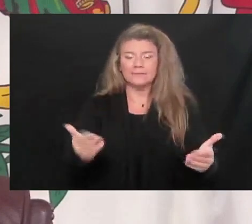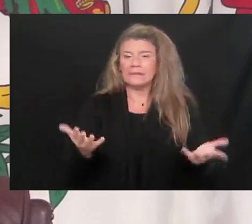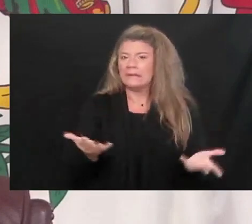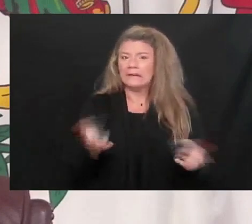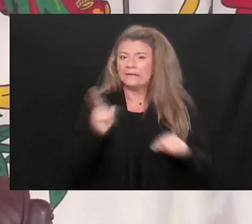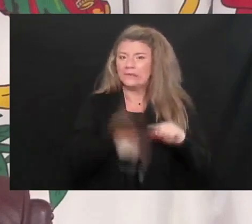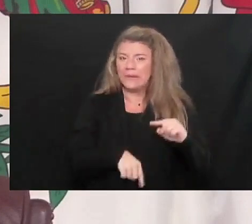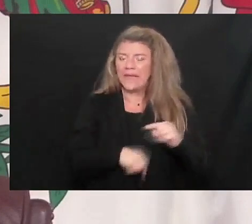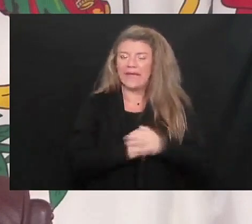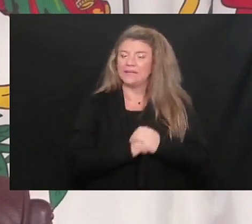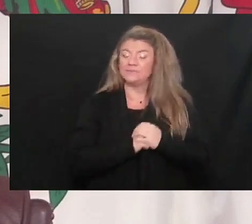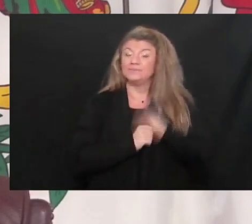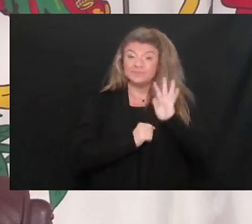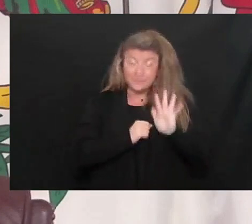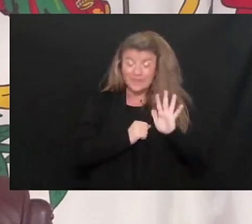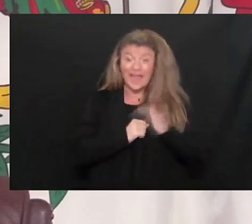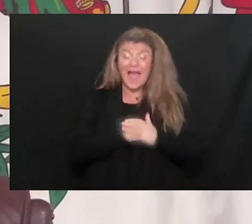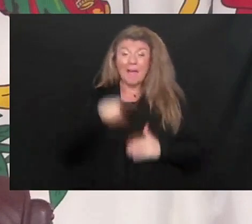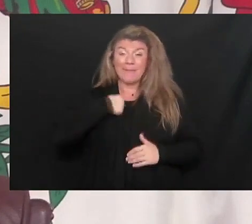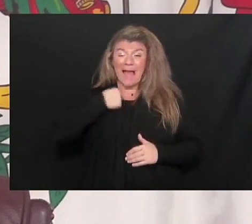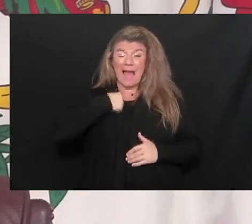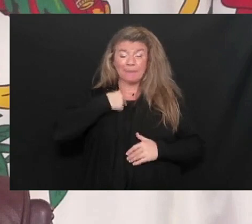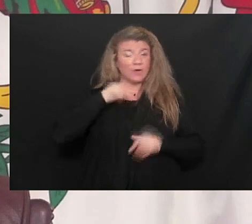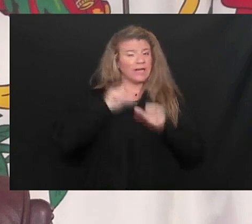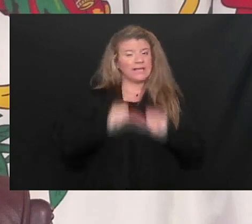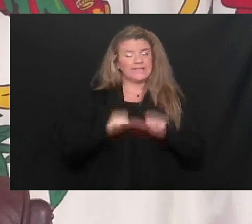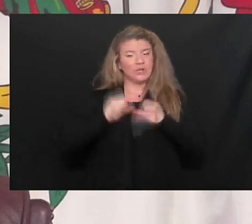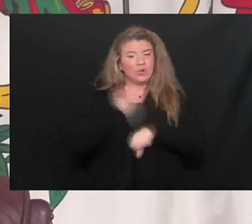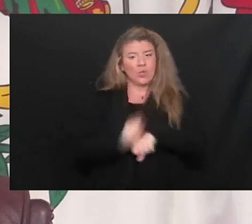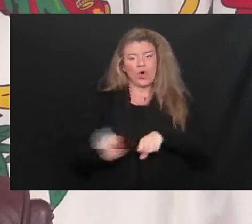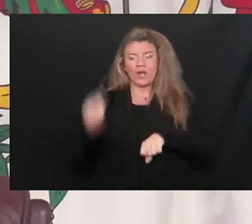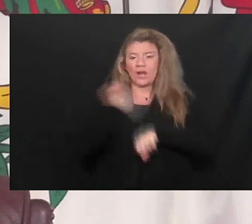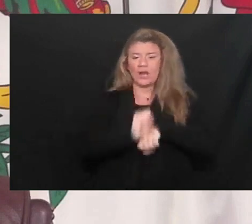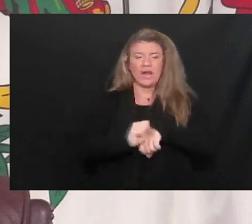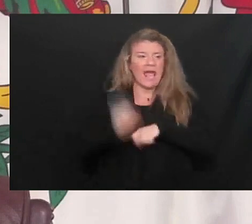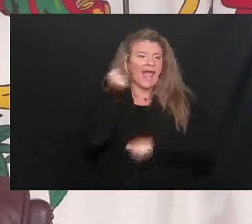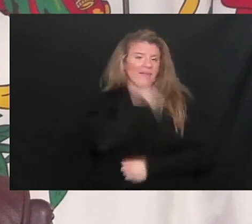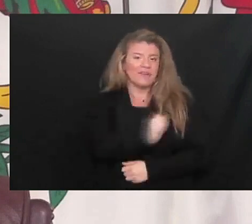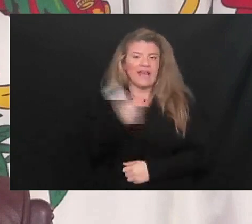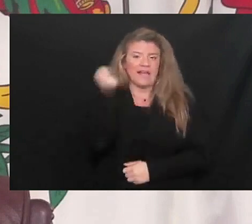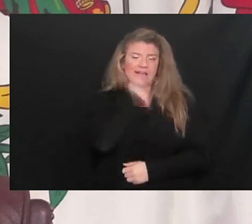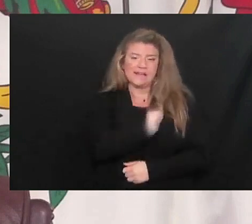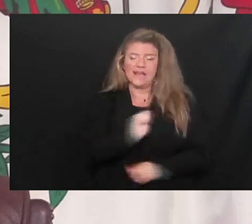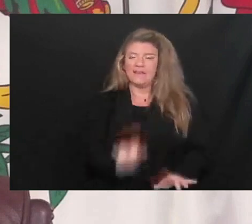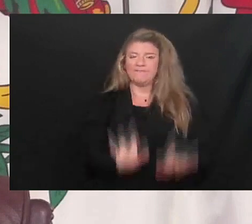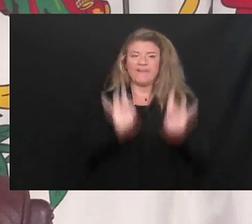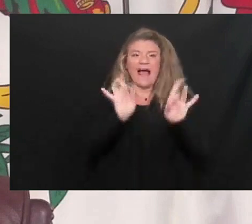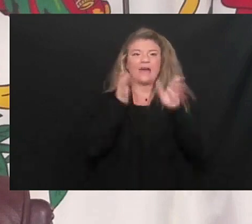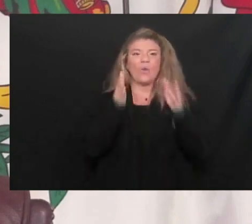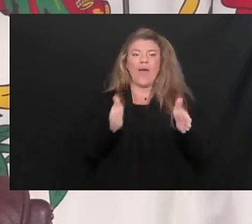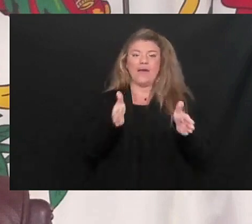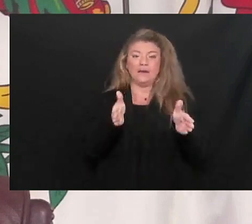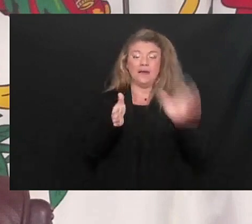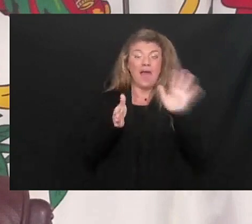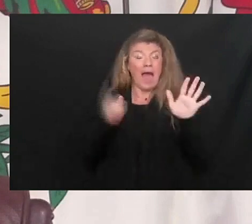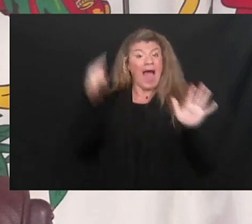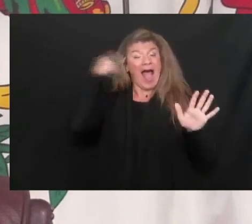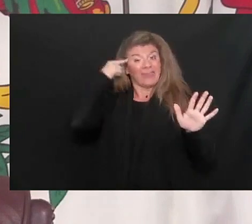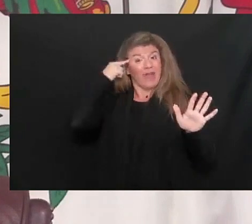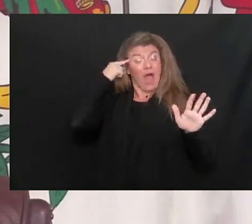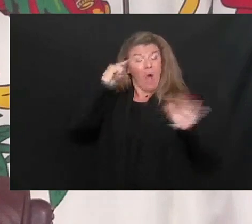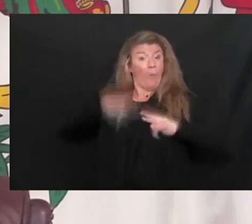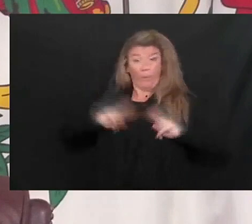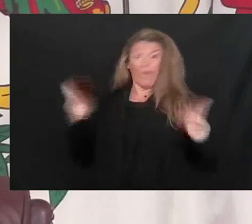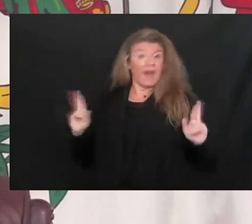But we are going to continue to work it night and day to try to find a way. I thought we had that. I thought